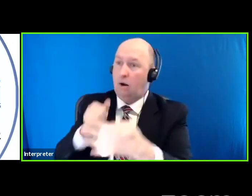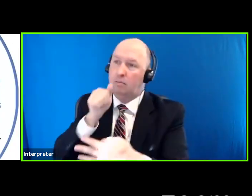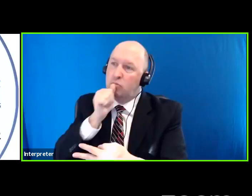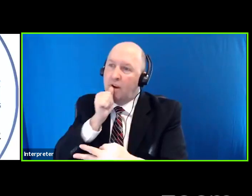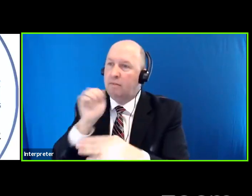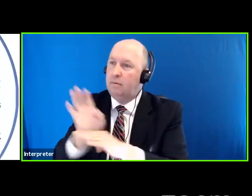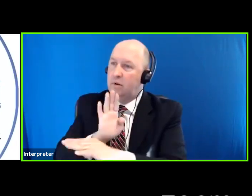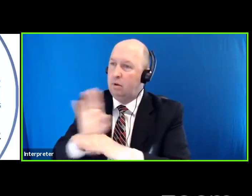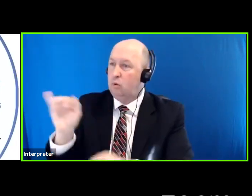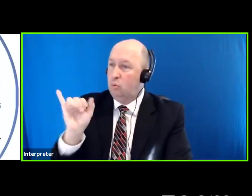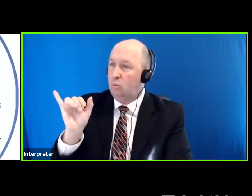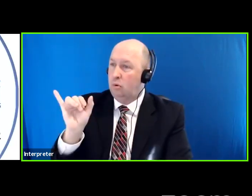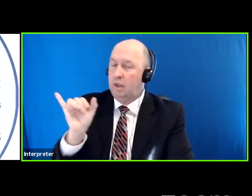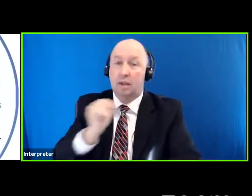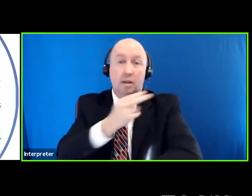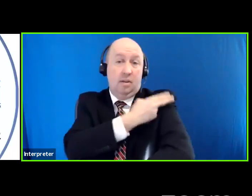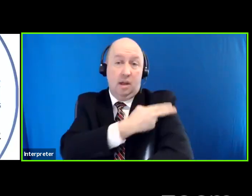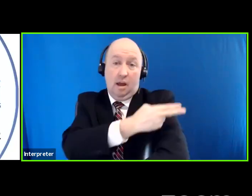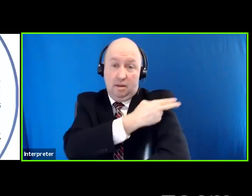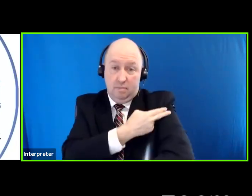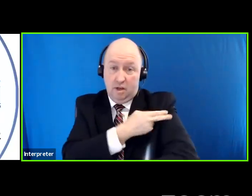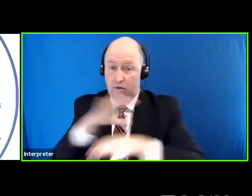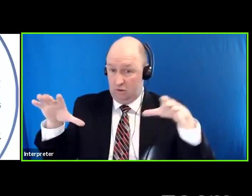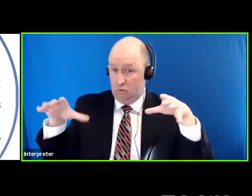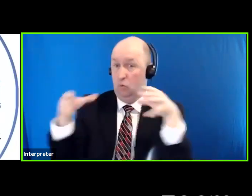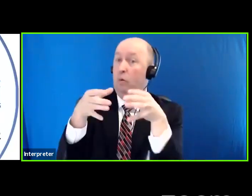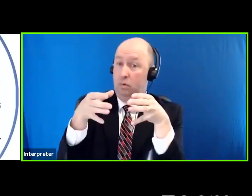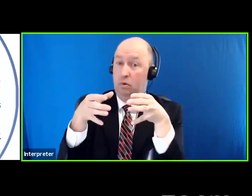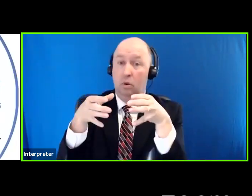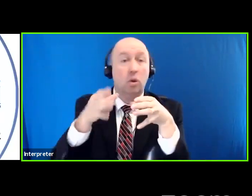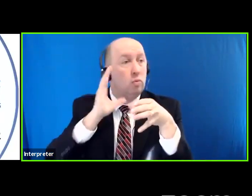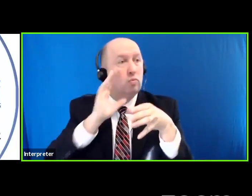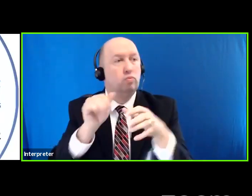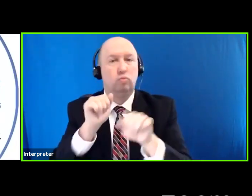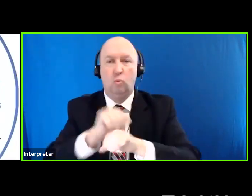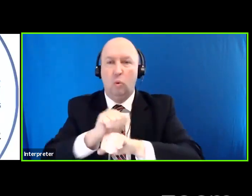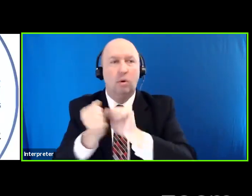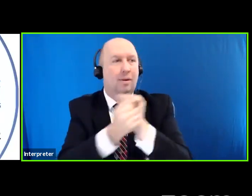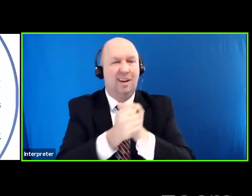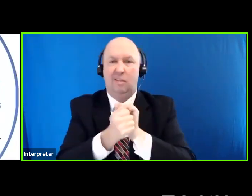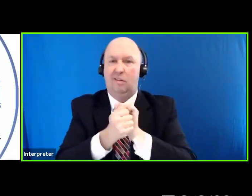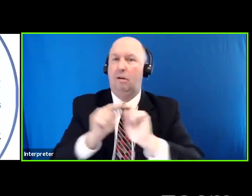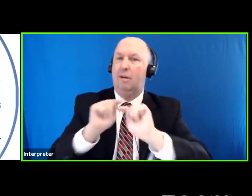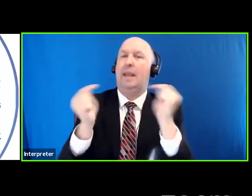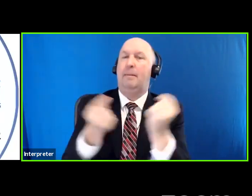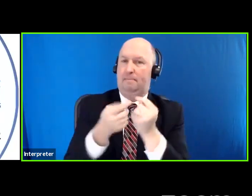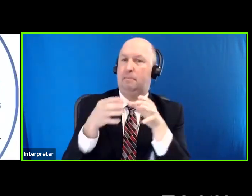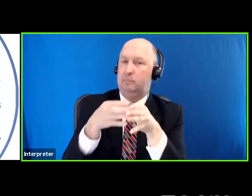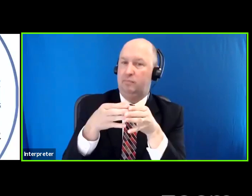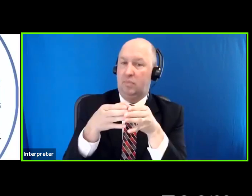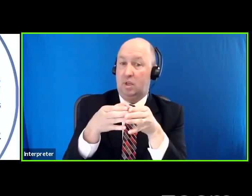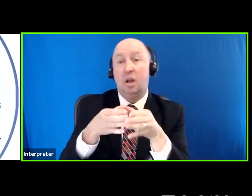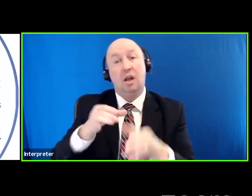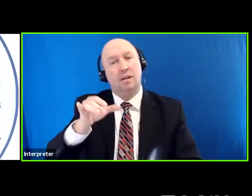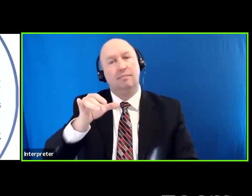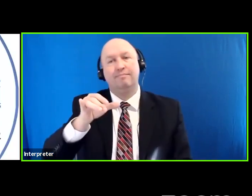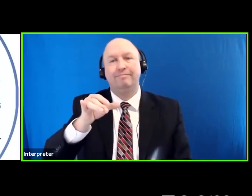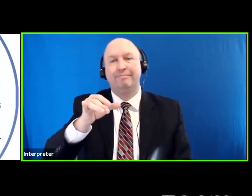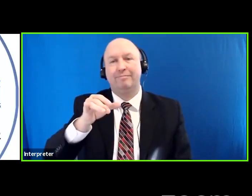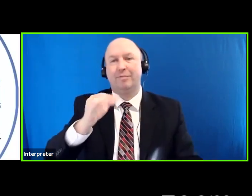Our hospital systems have come together and said, we're going to work on this as a team. And I think that's what the community really needs to